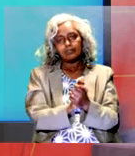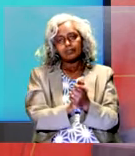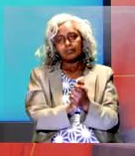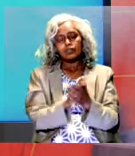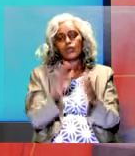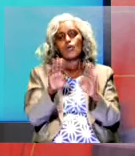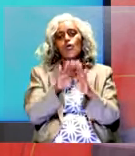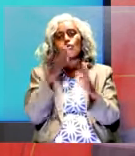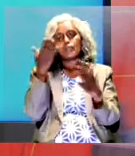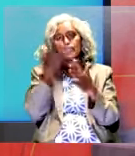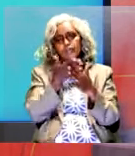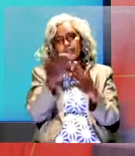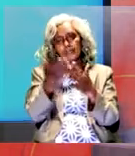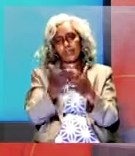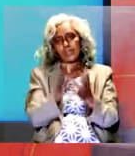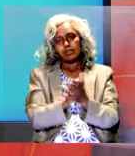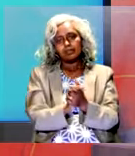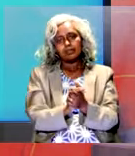open interval.